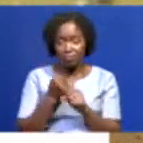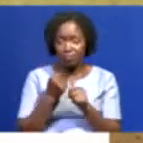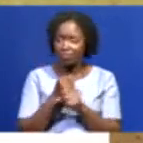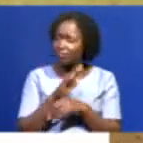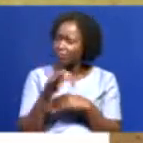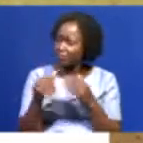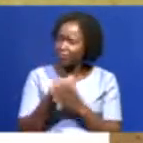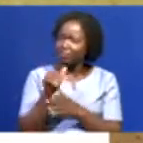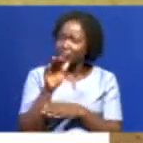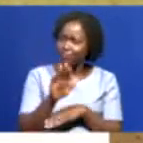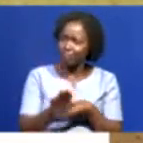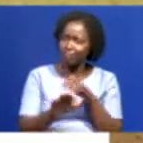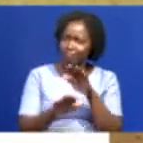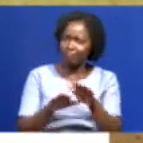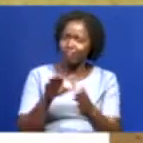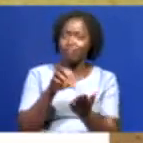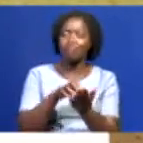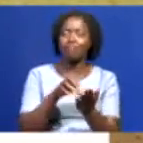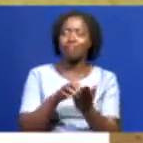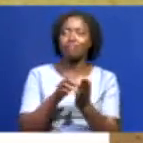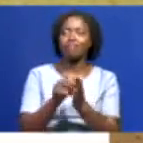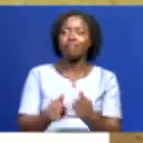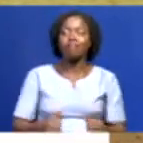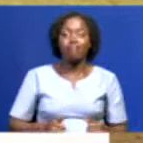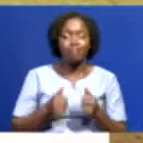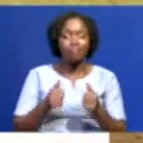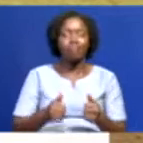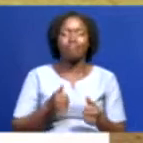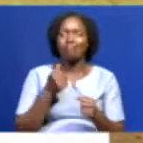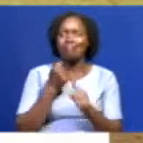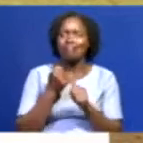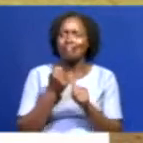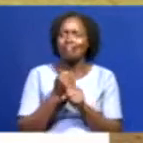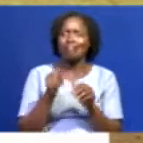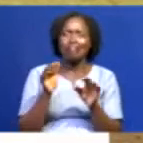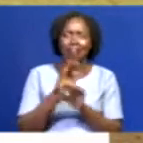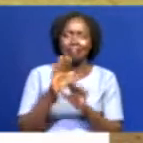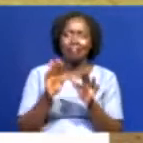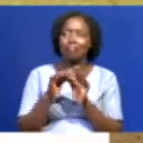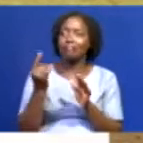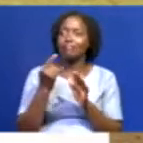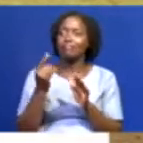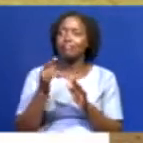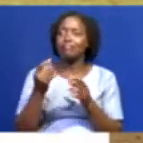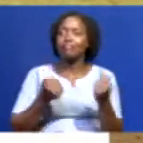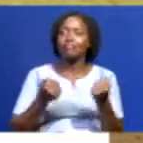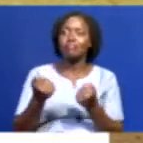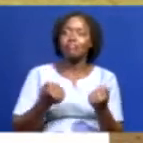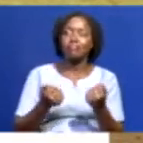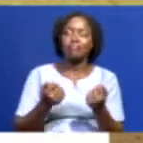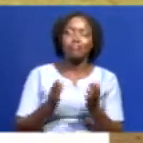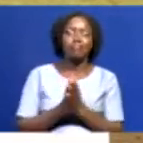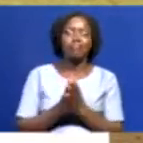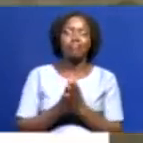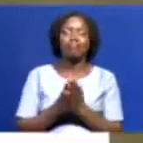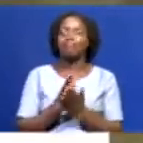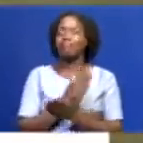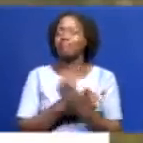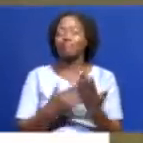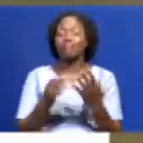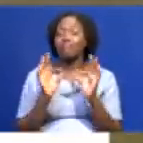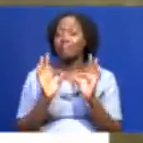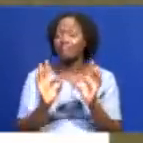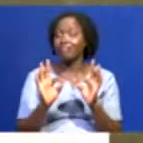stages. Nikhil being in a wheelchair, we did all the stages. He's the only driver in Africa with the hand controls. Fantastic.